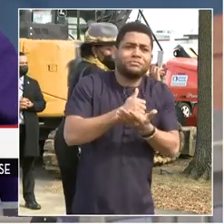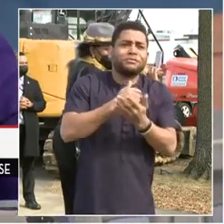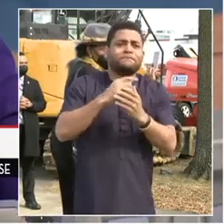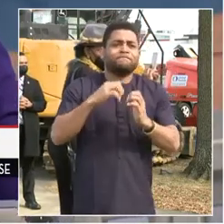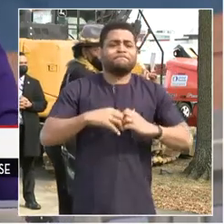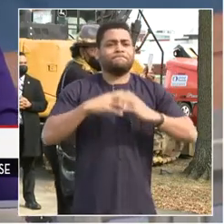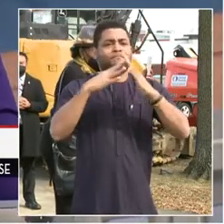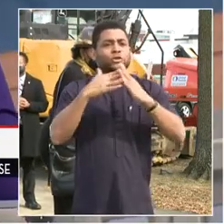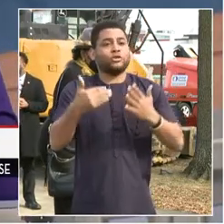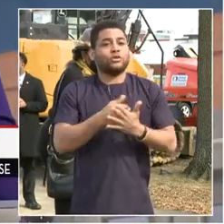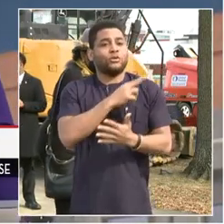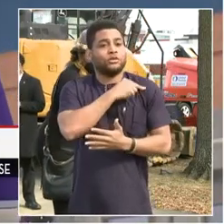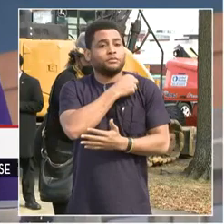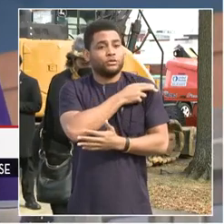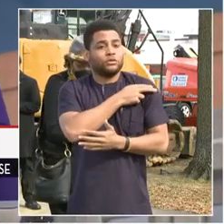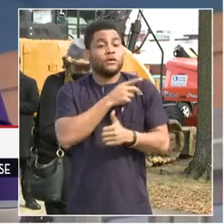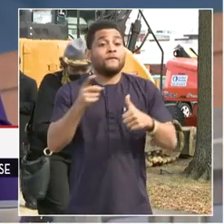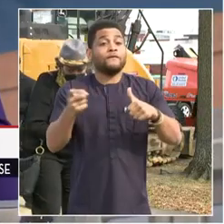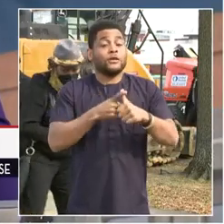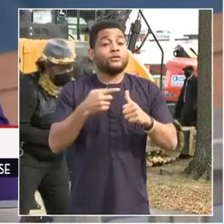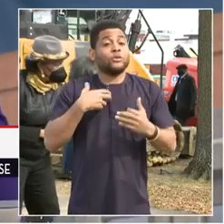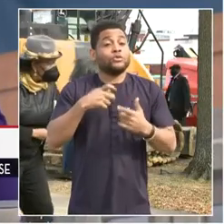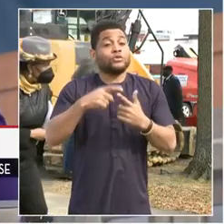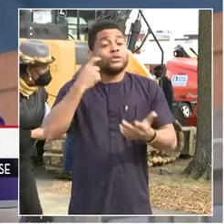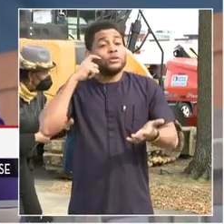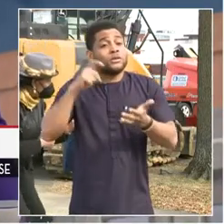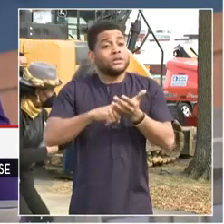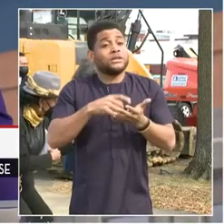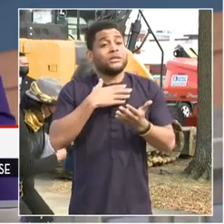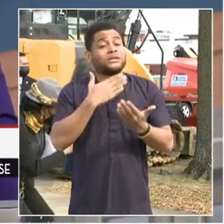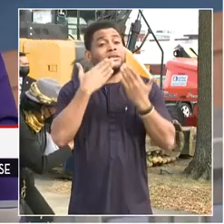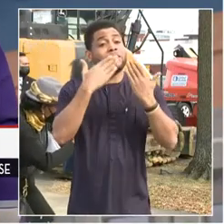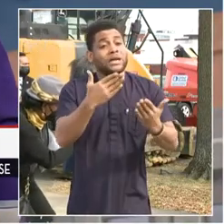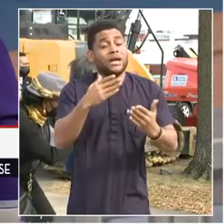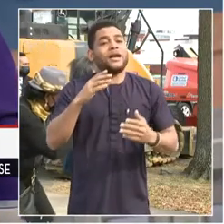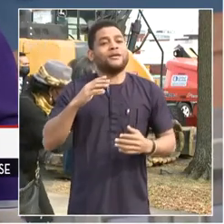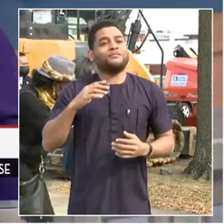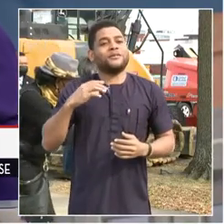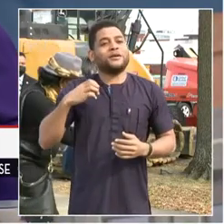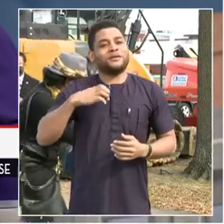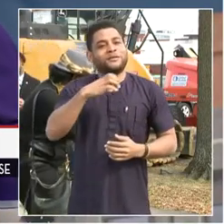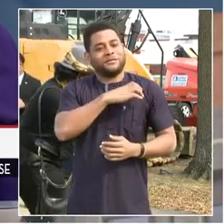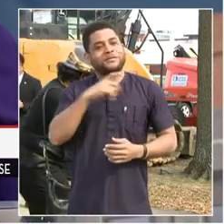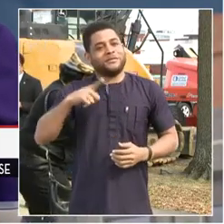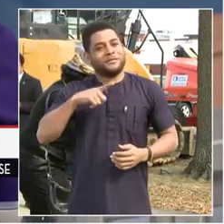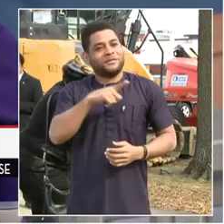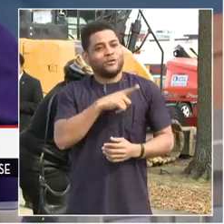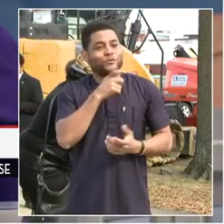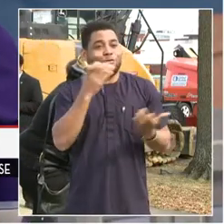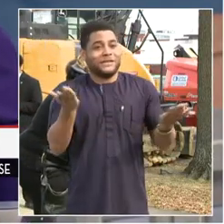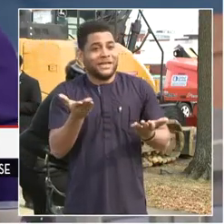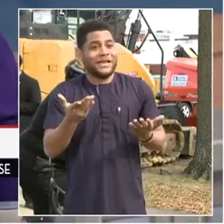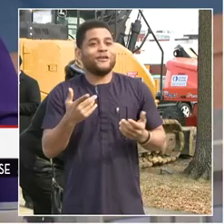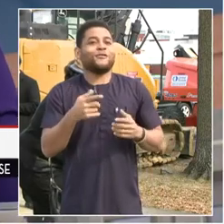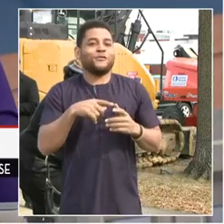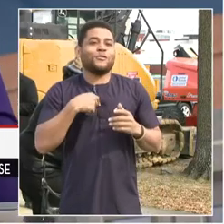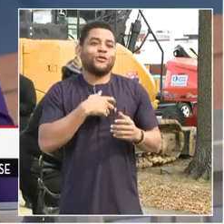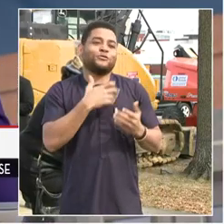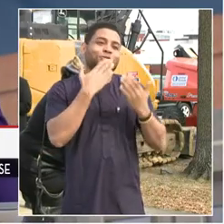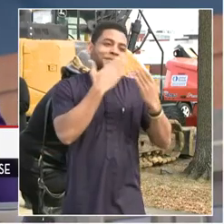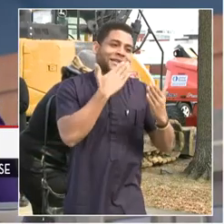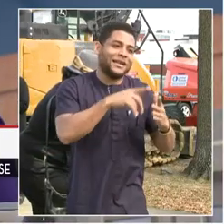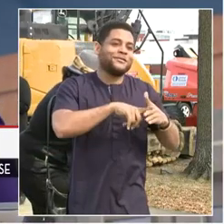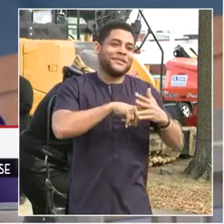to recognize and thank the council members who are here. I want to start with our host